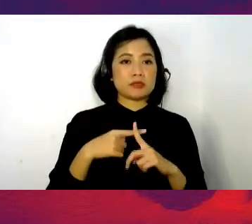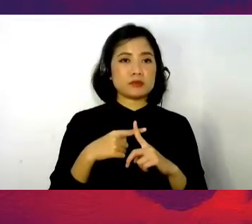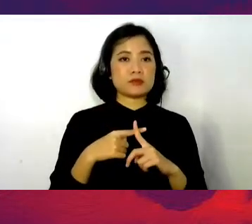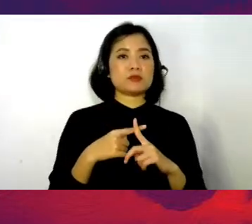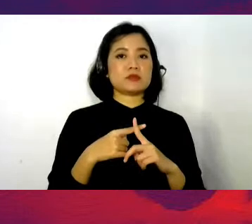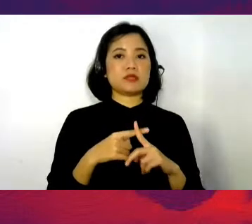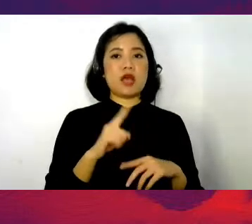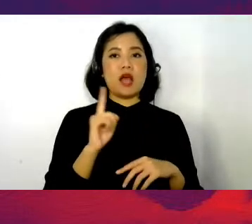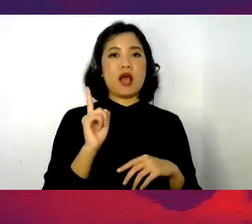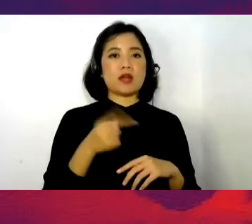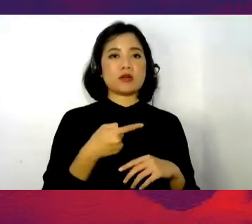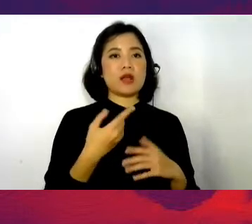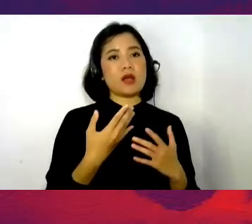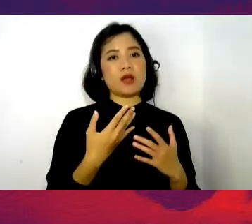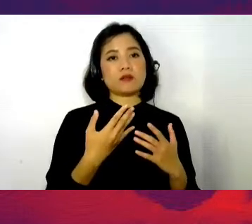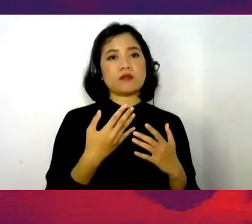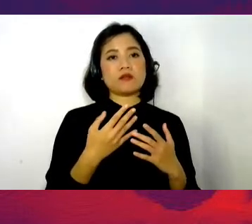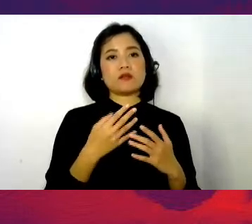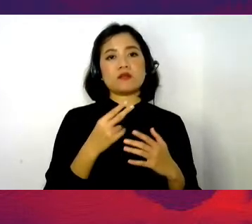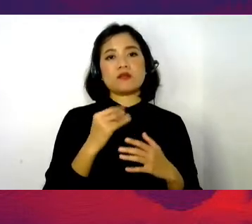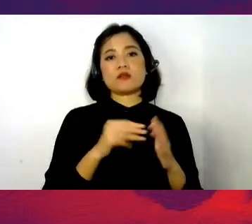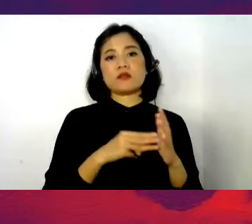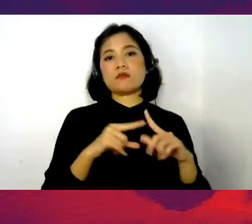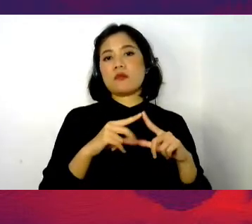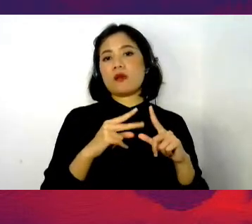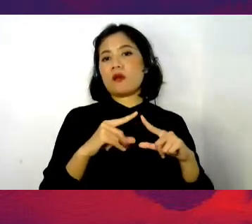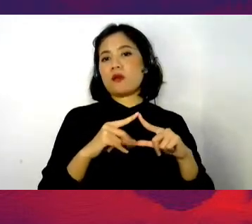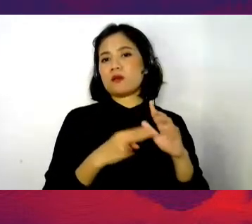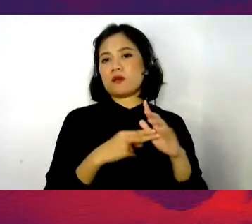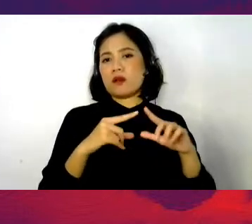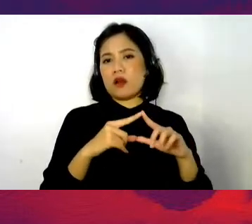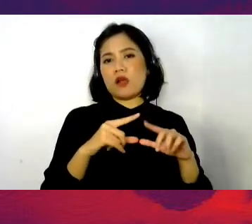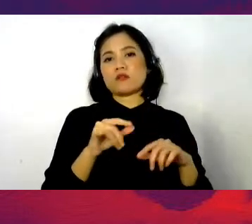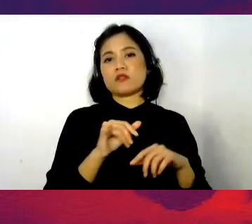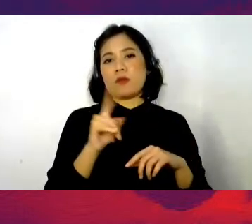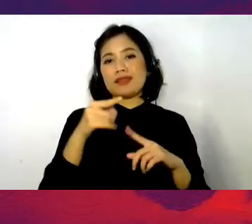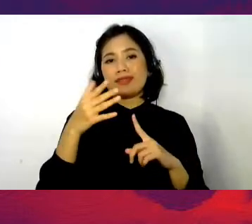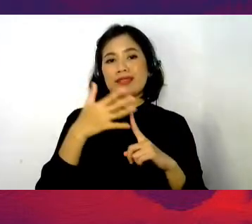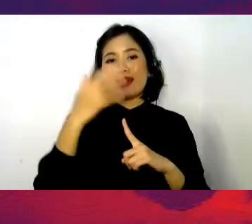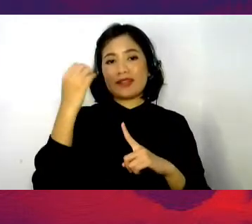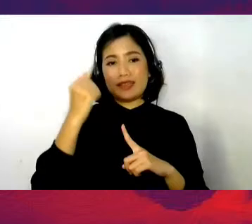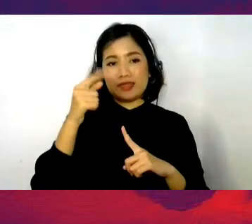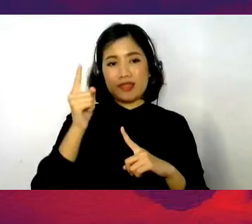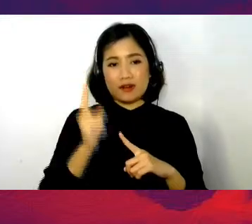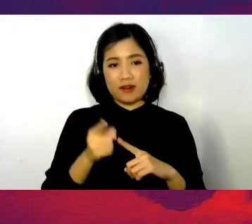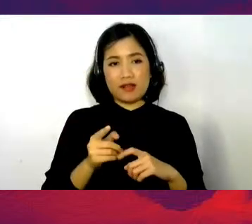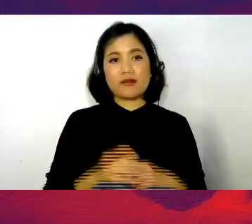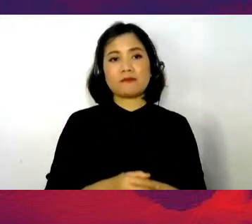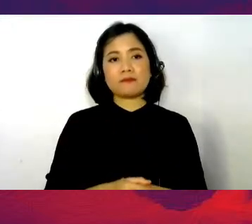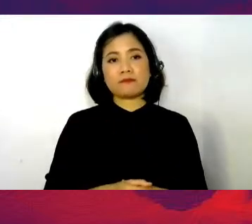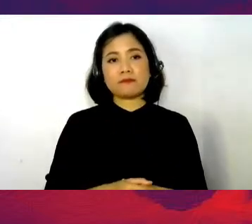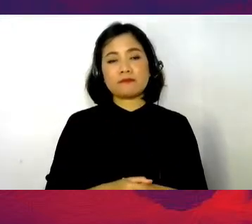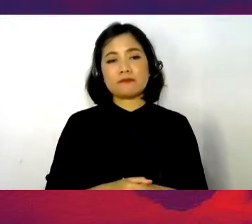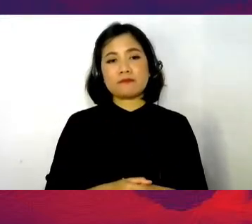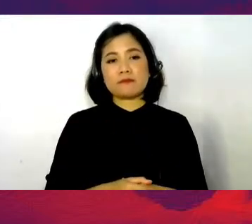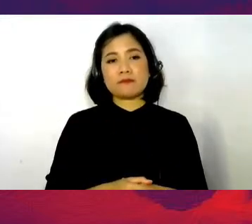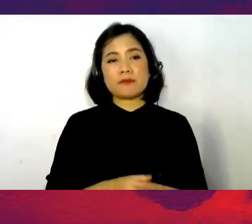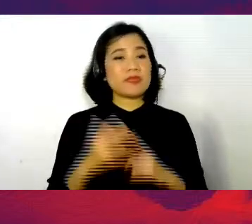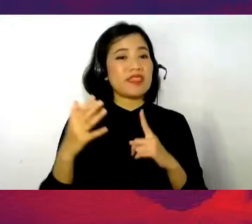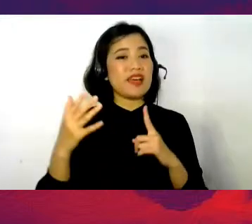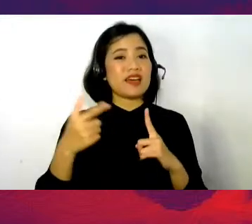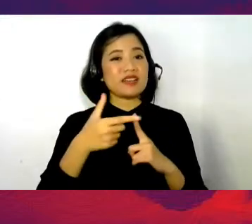targeted social program, it's all started in '98. Before the Asian financial crisis, there is no such thing as a program, because it's